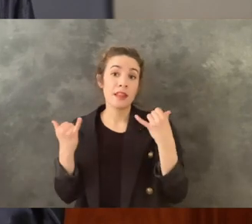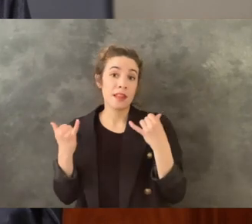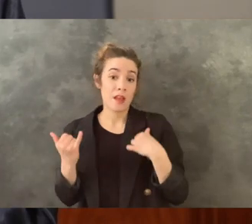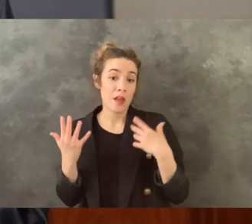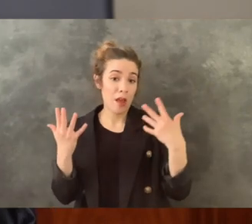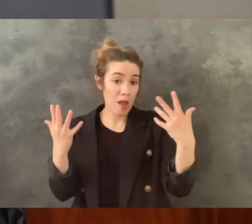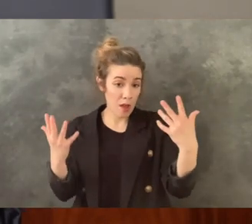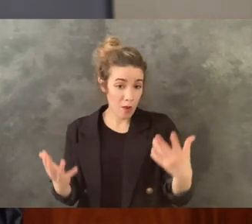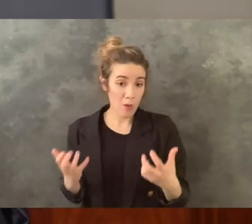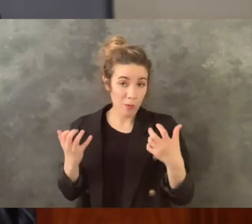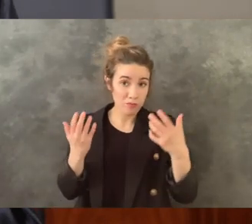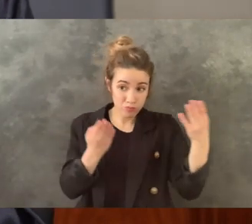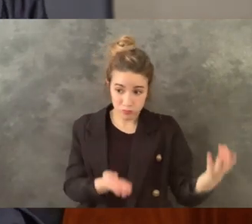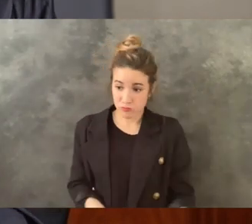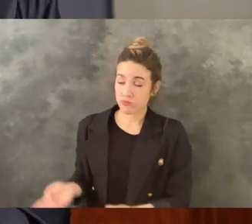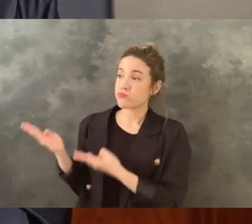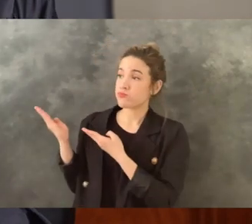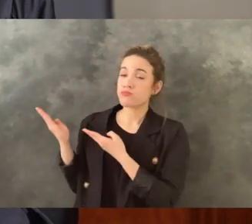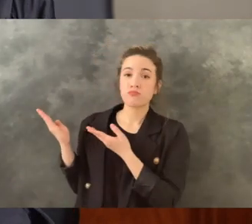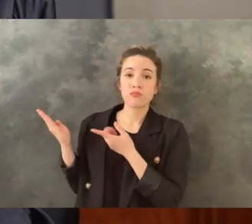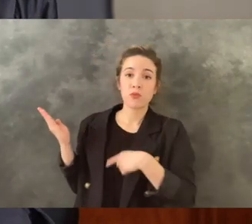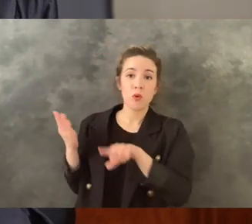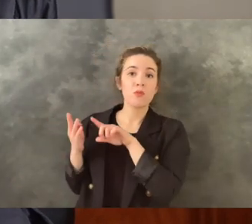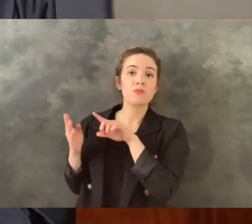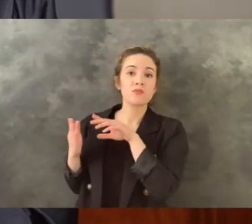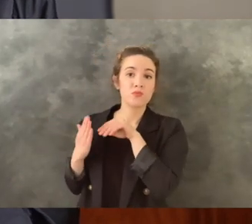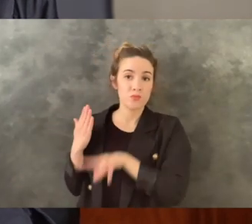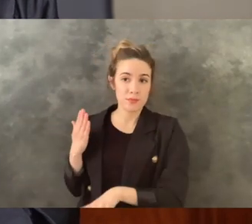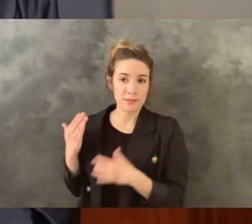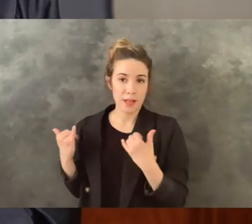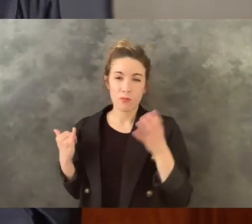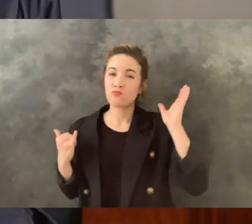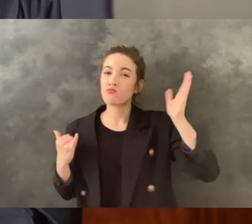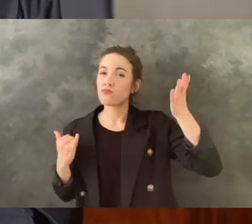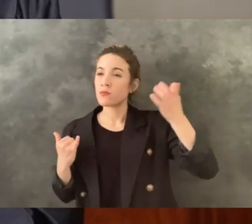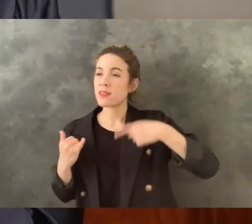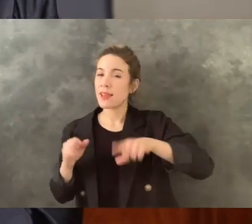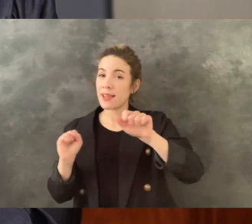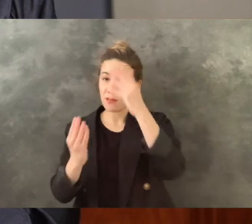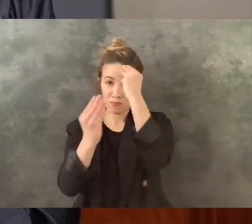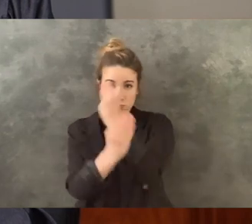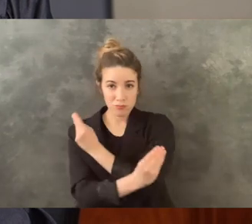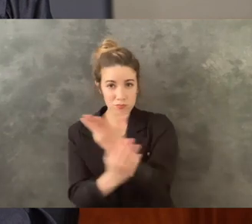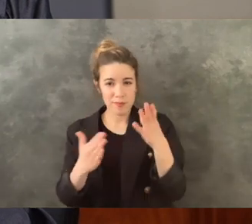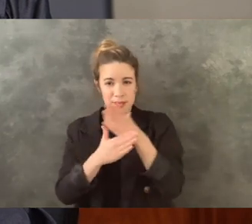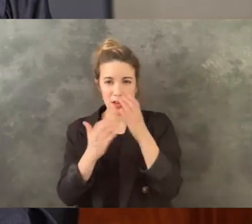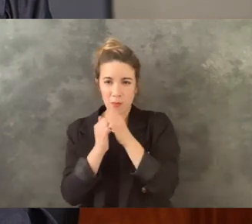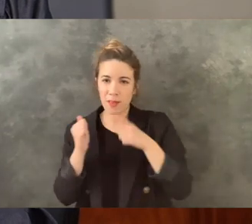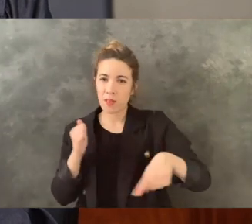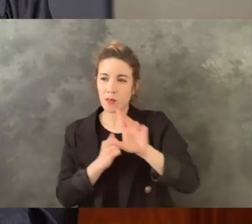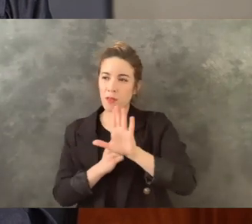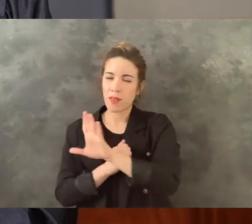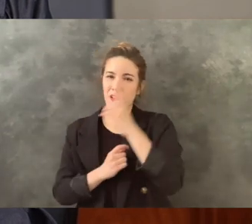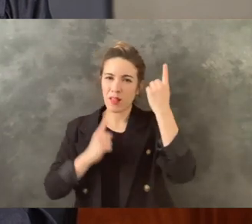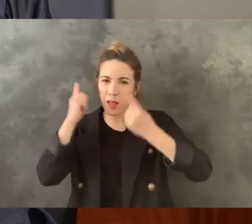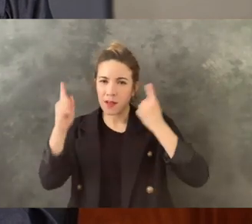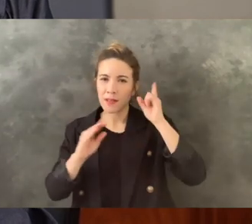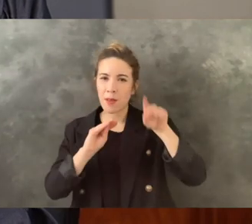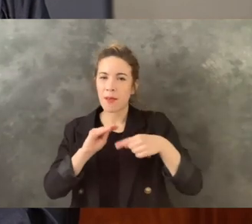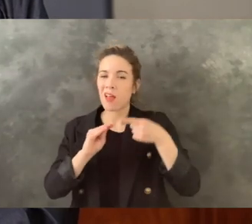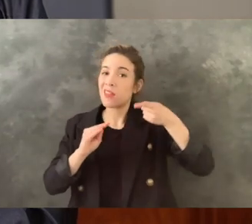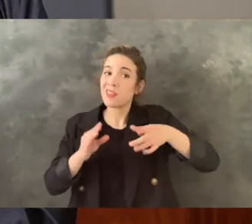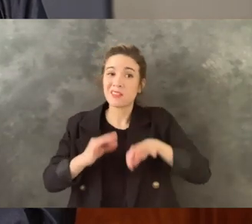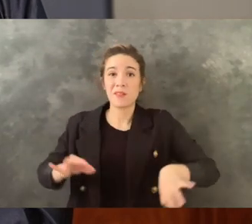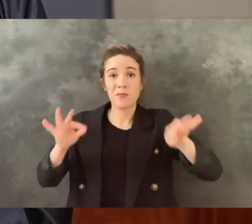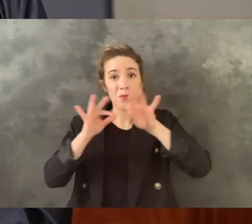At this time, I'm pleased to turn our ceremony over to these students so that they can share with you their thoughts on